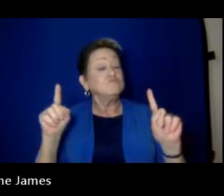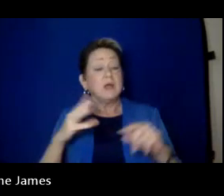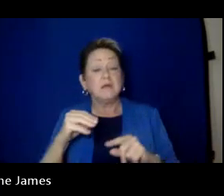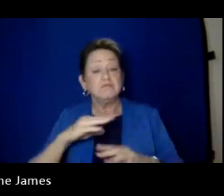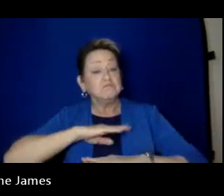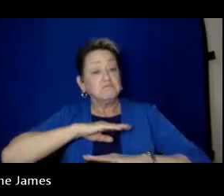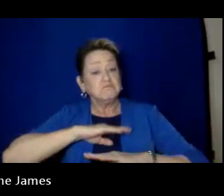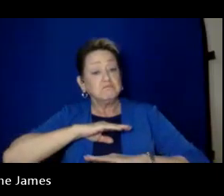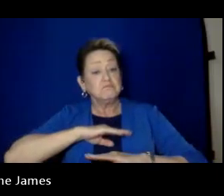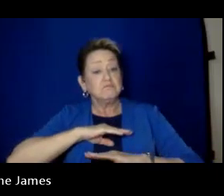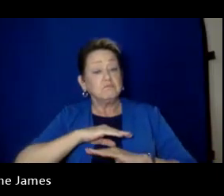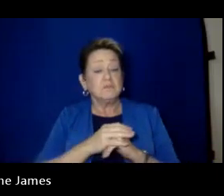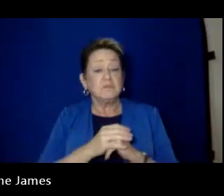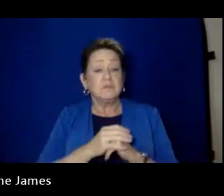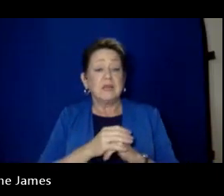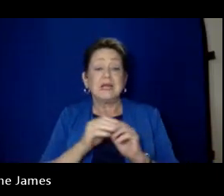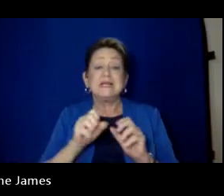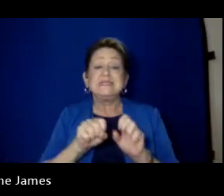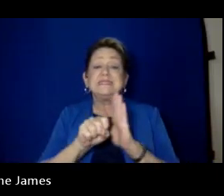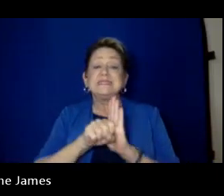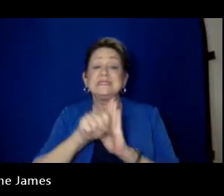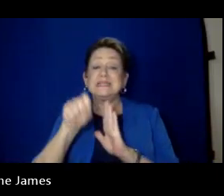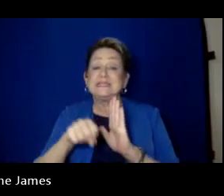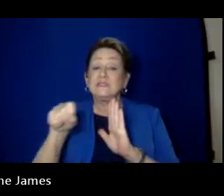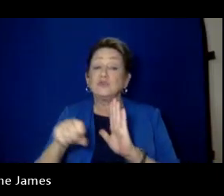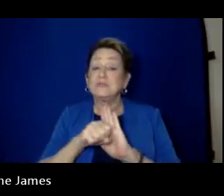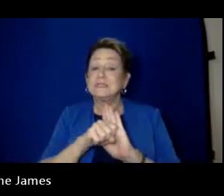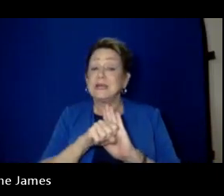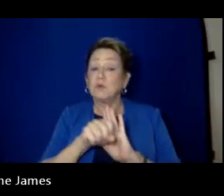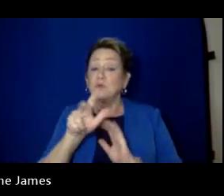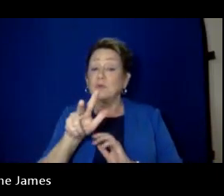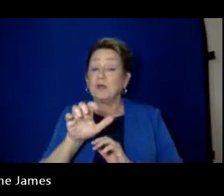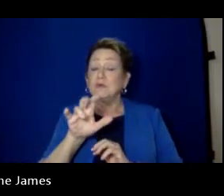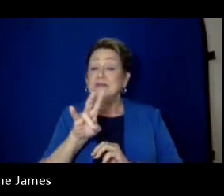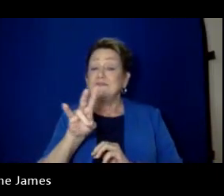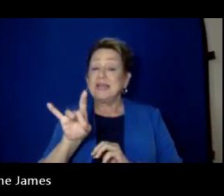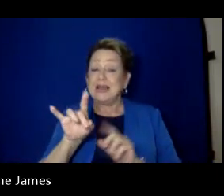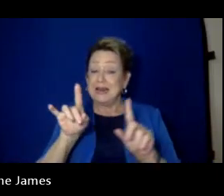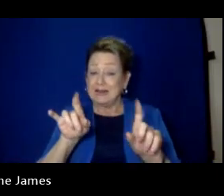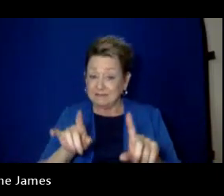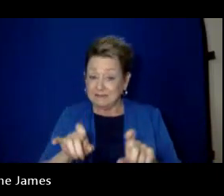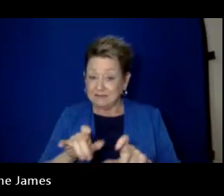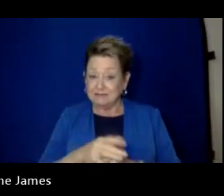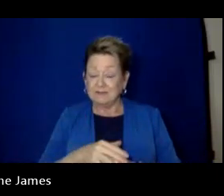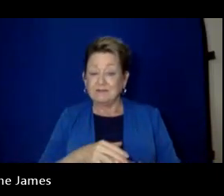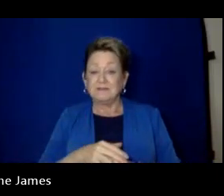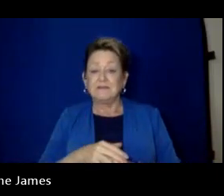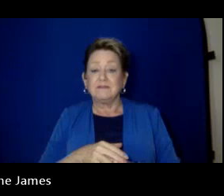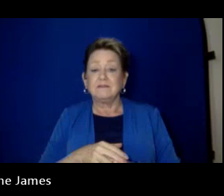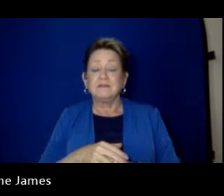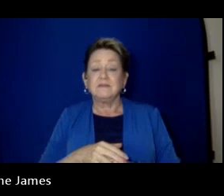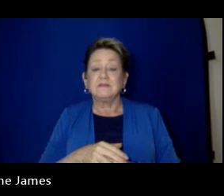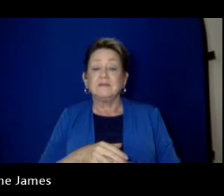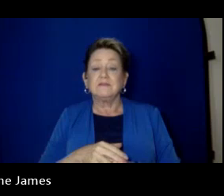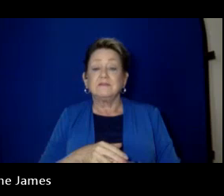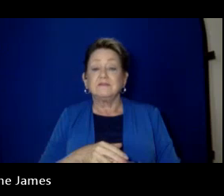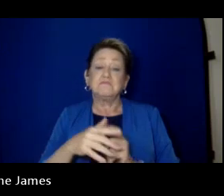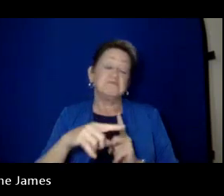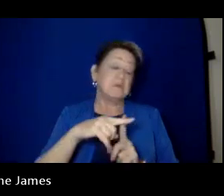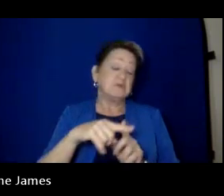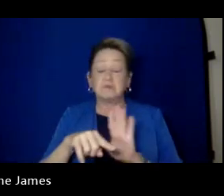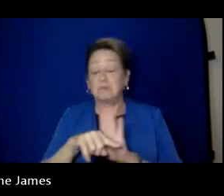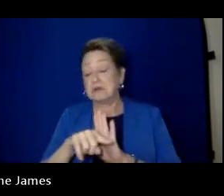adequate. Based on a statistical sample of 378 items tested and a margin of error of plus or